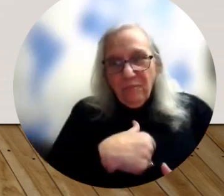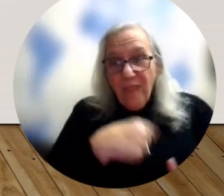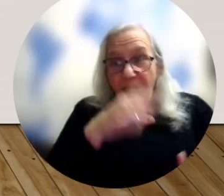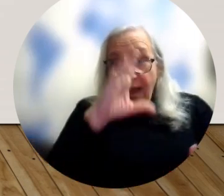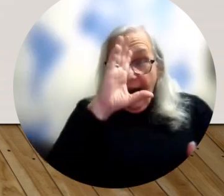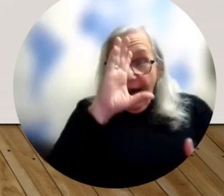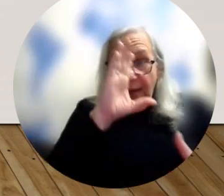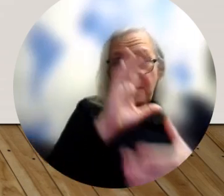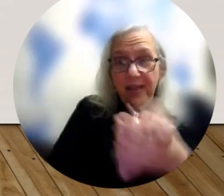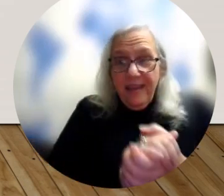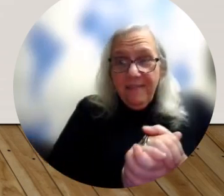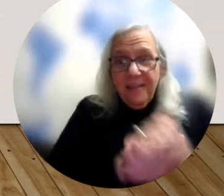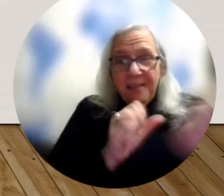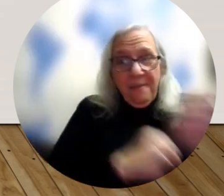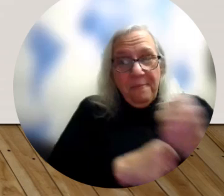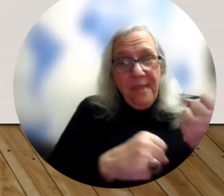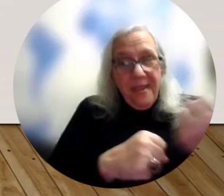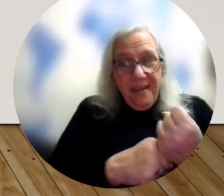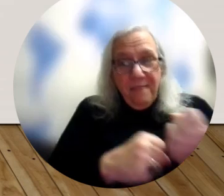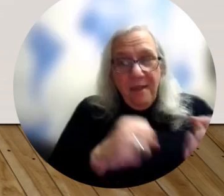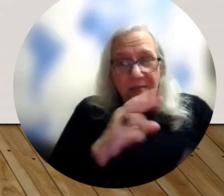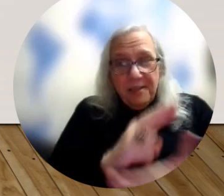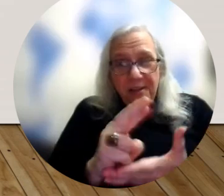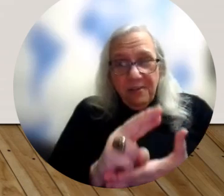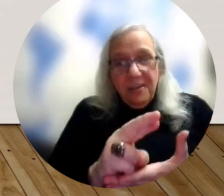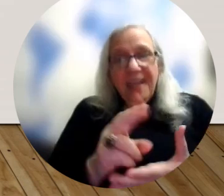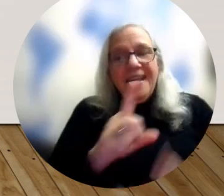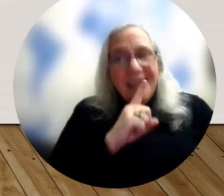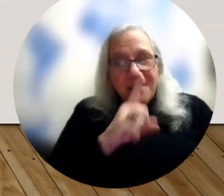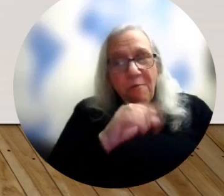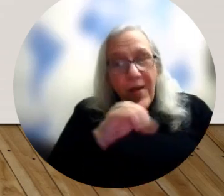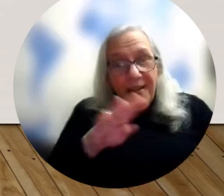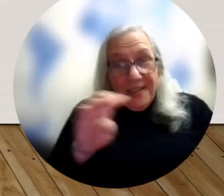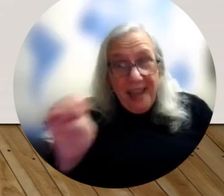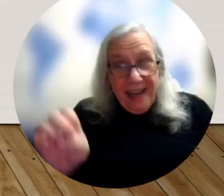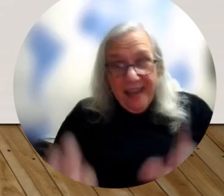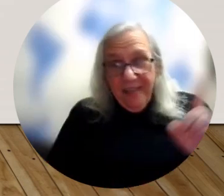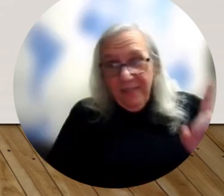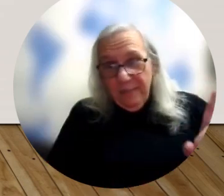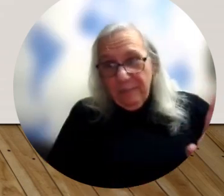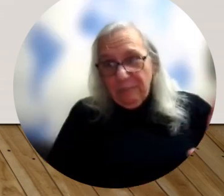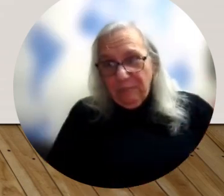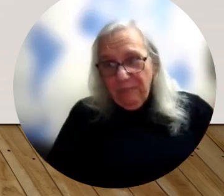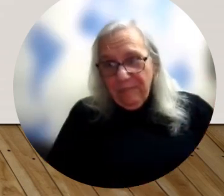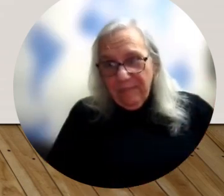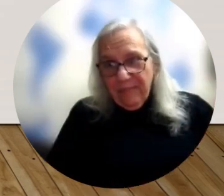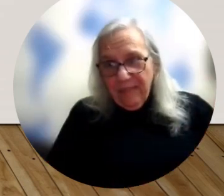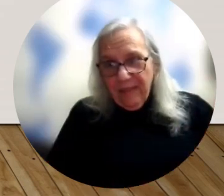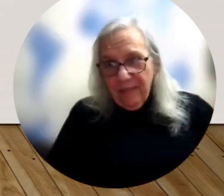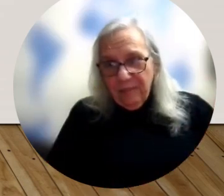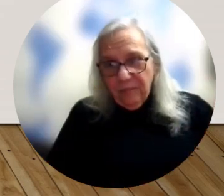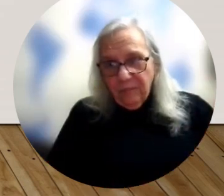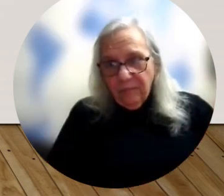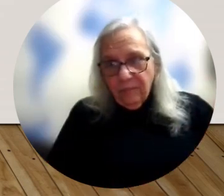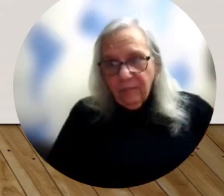me. I believe that the meat of my research is qualitative,